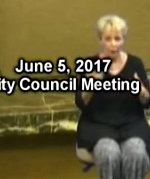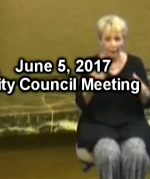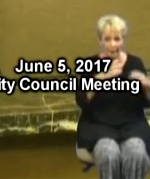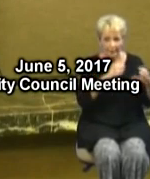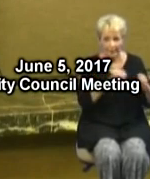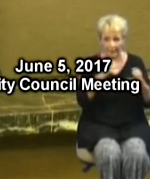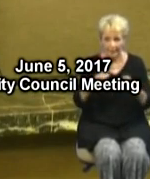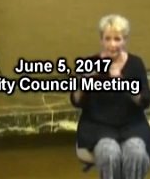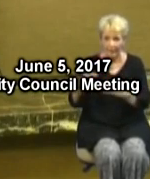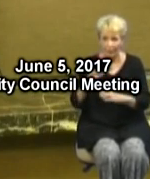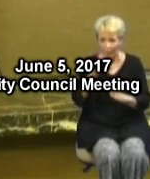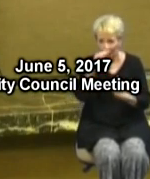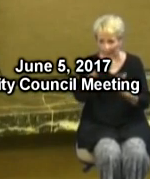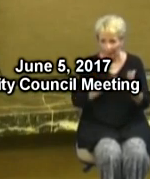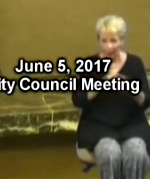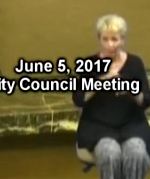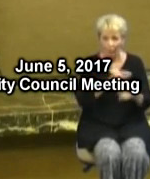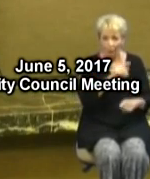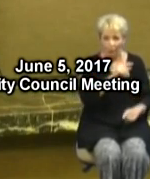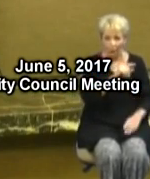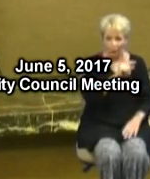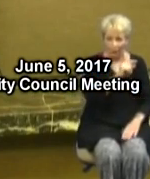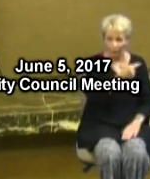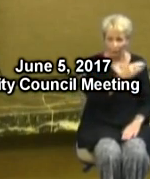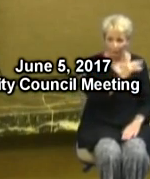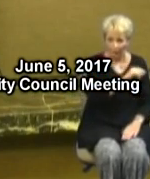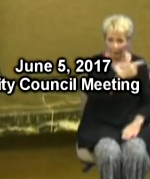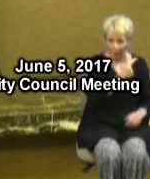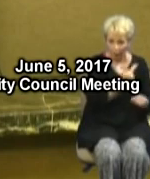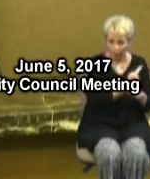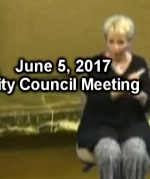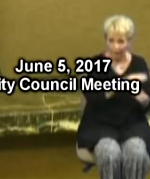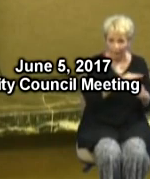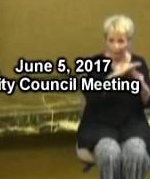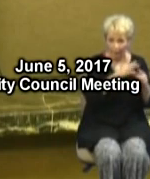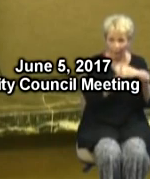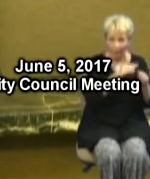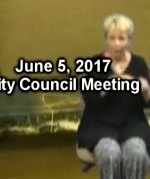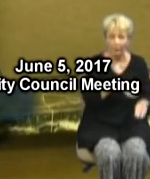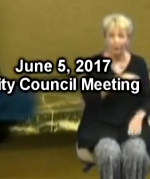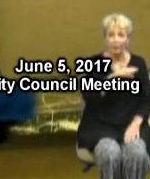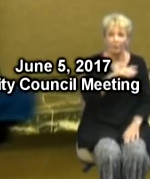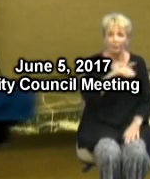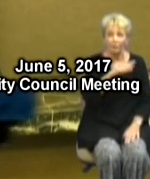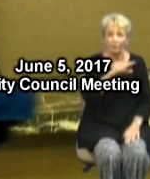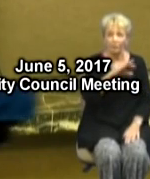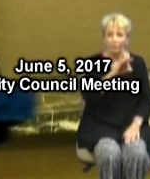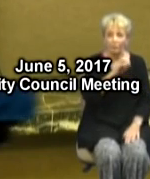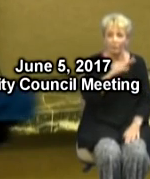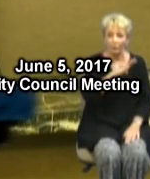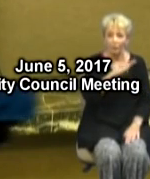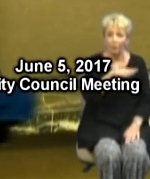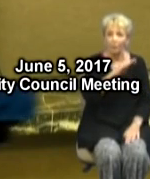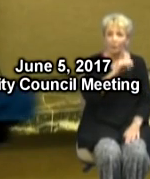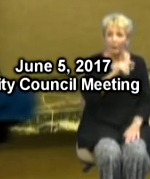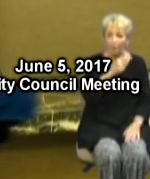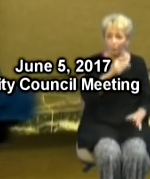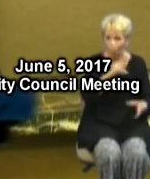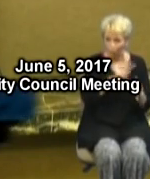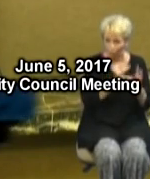minutes. Minutes from the May 1st regular meeting, special meetings on February 27th, and a May 1st